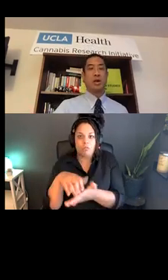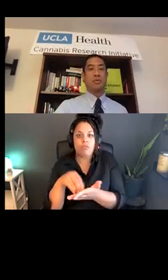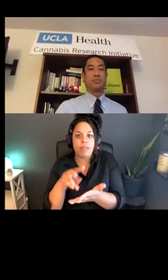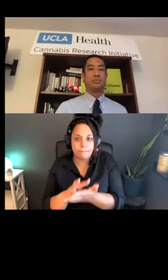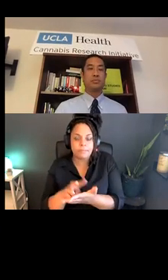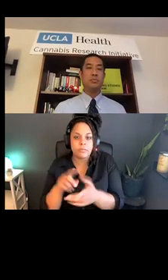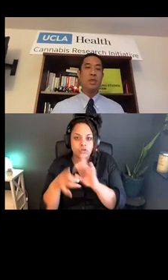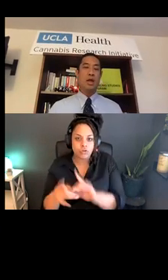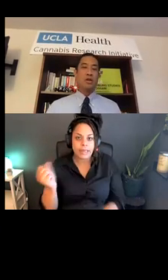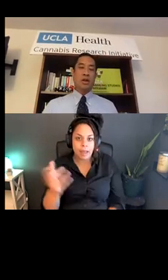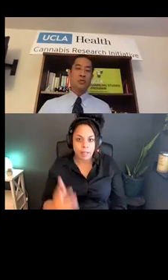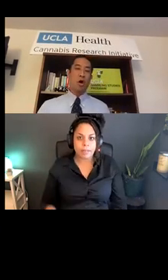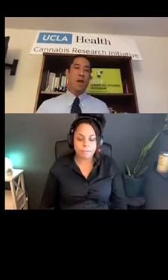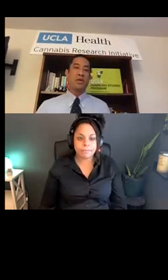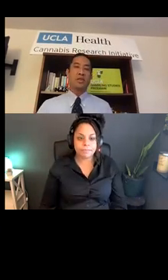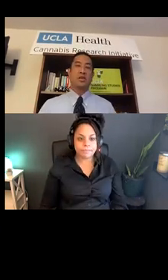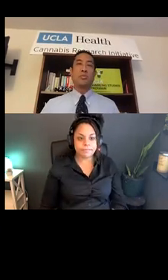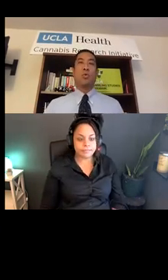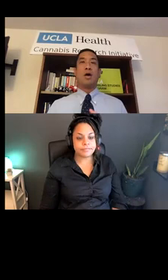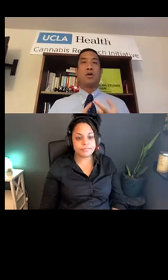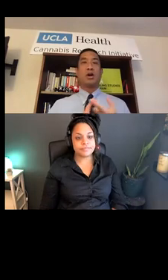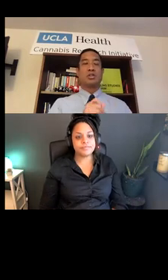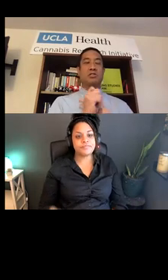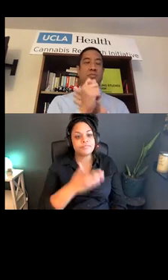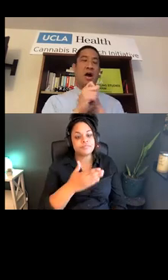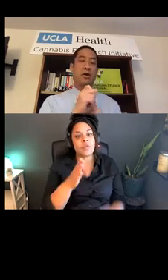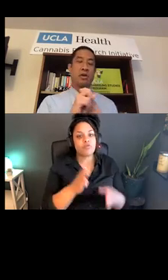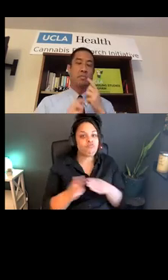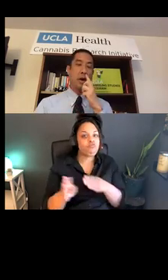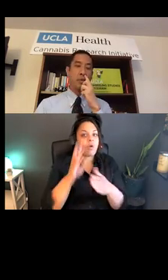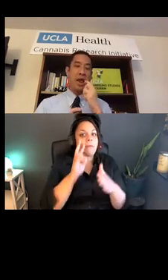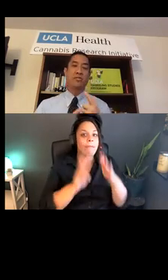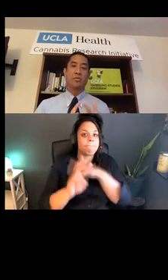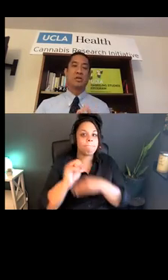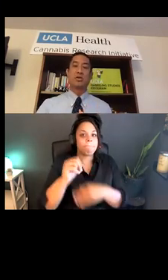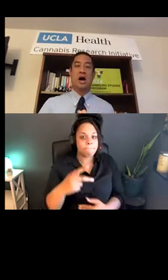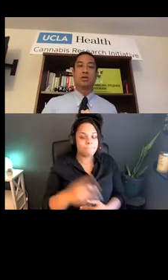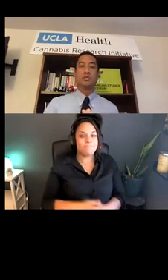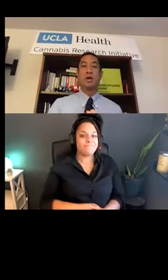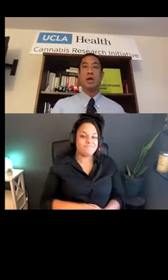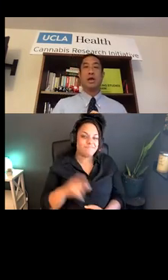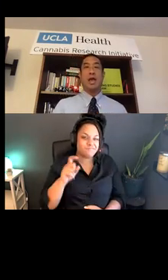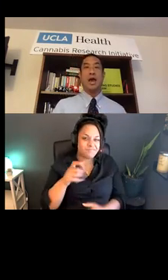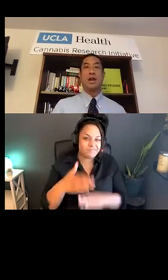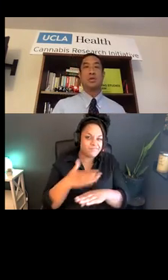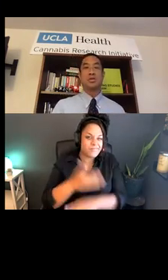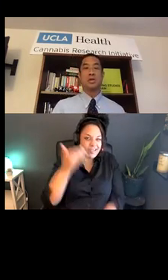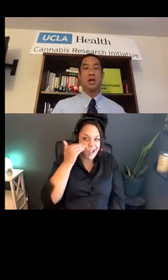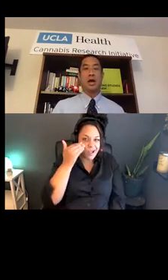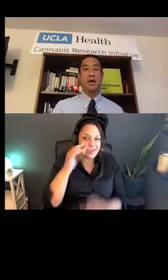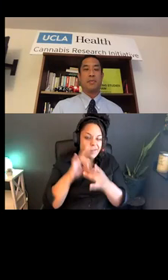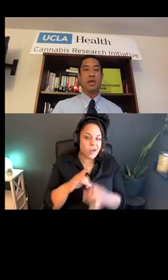comes to gambling. So here's a roadmap that I think, number one, for ourselves as a provider to get better. We have to raise our knowledge about